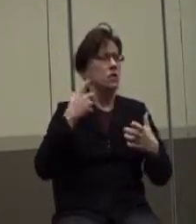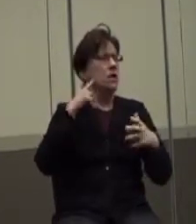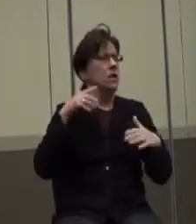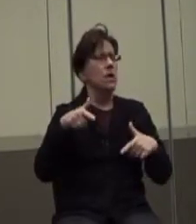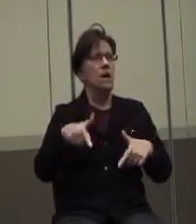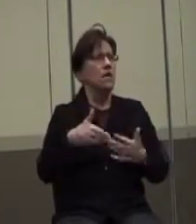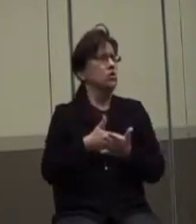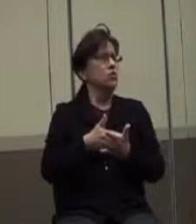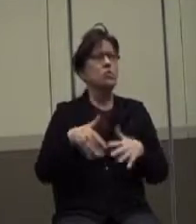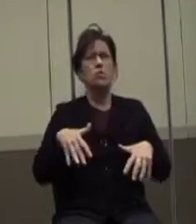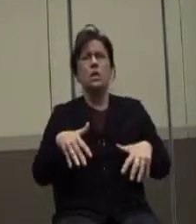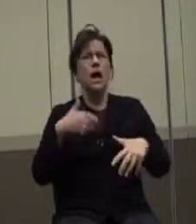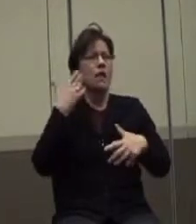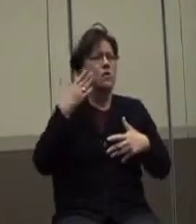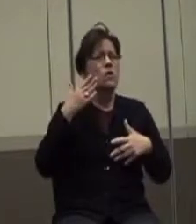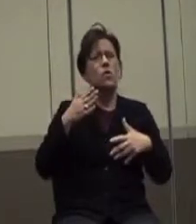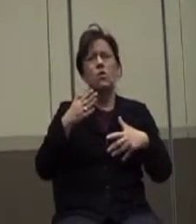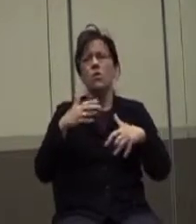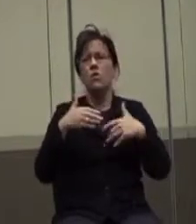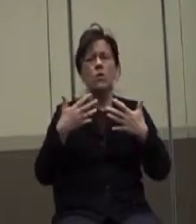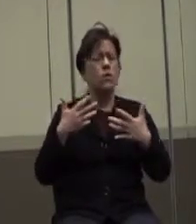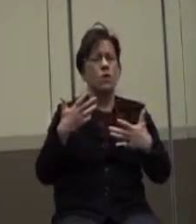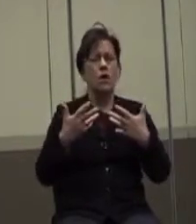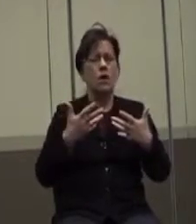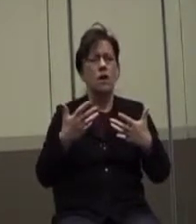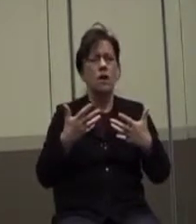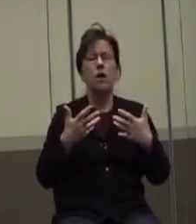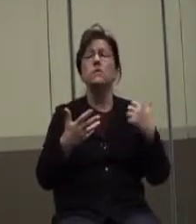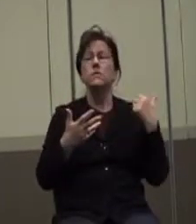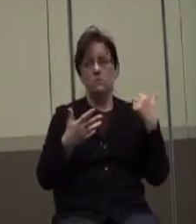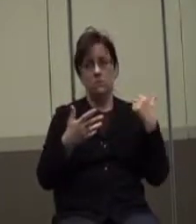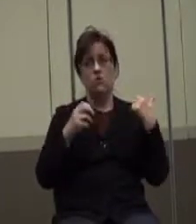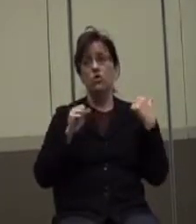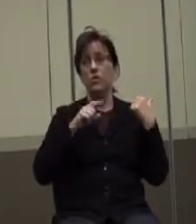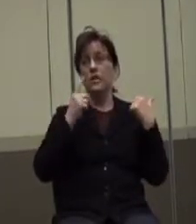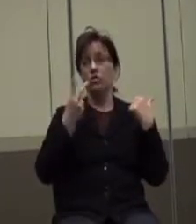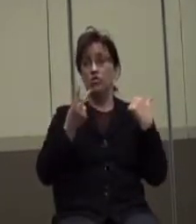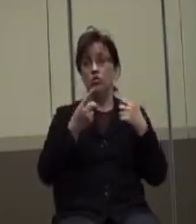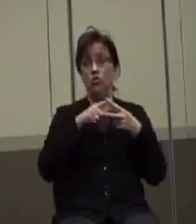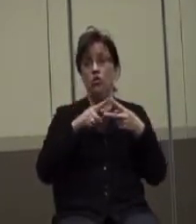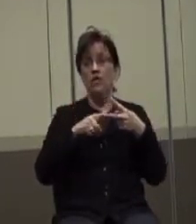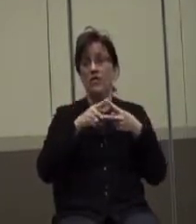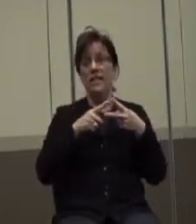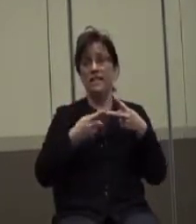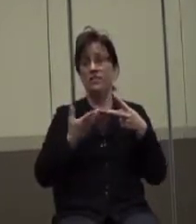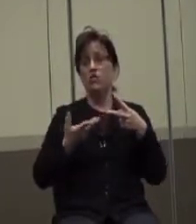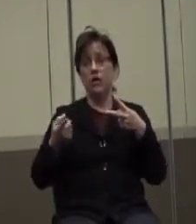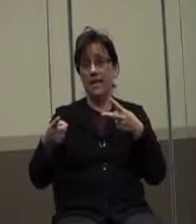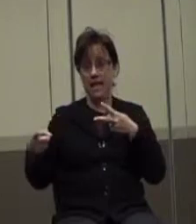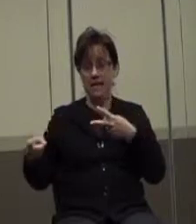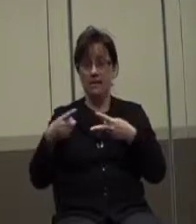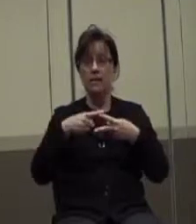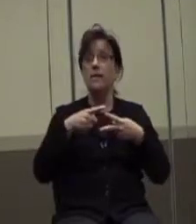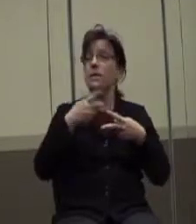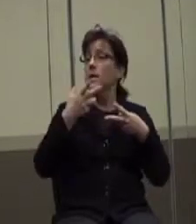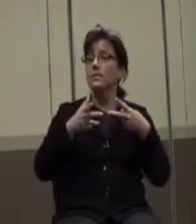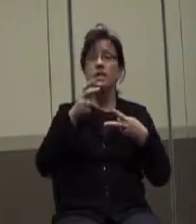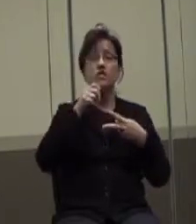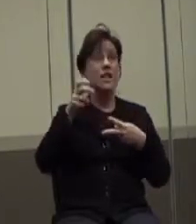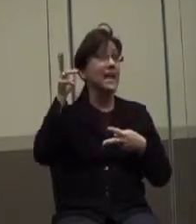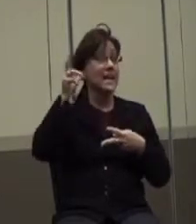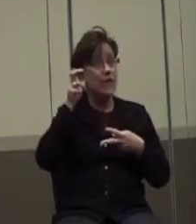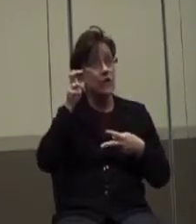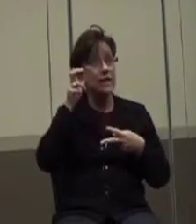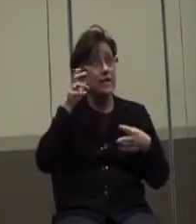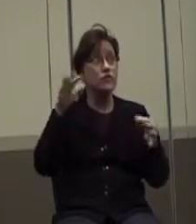this is something new, and I don't know how to do it. And So there could be two factors playing into it. One is the fact that she may not be hearing